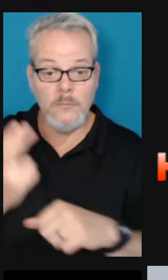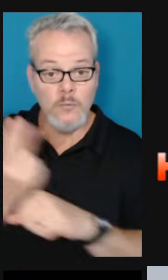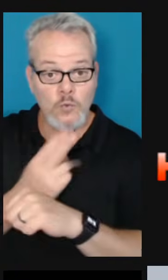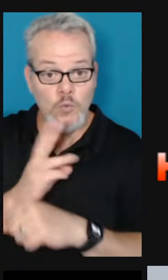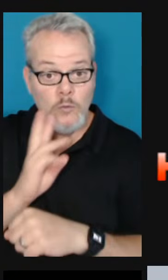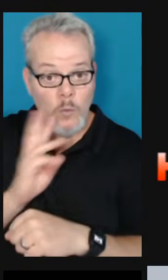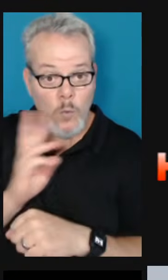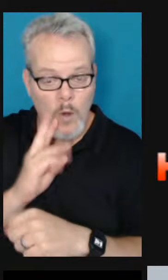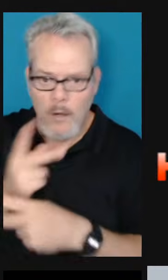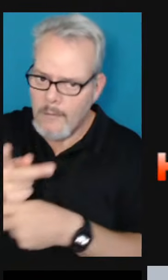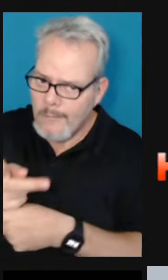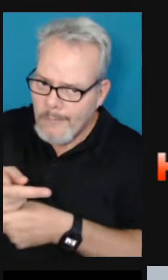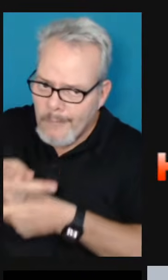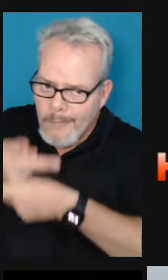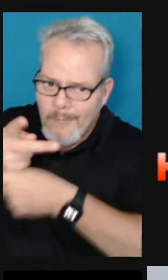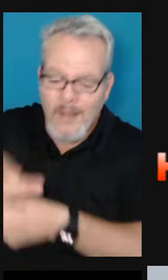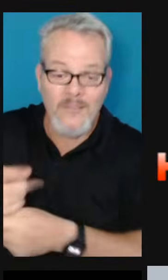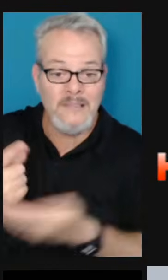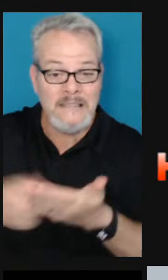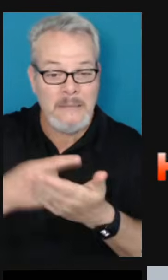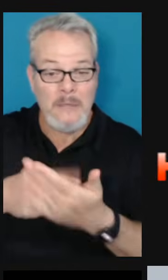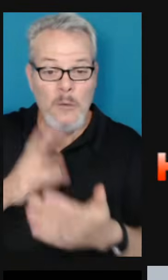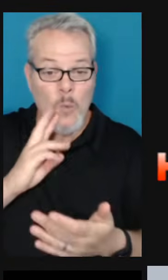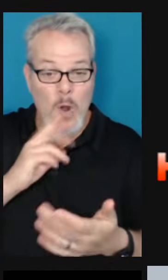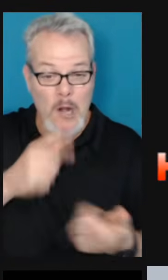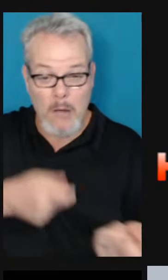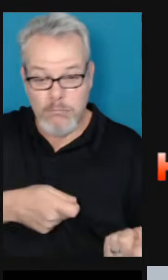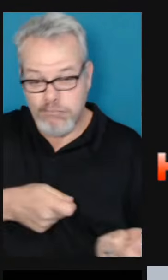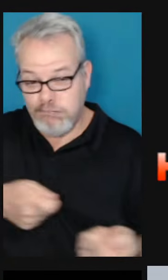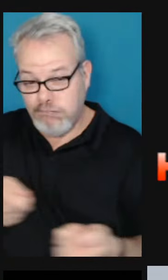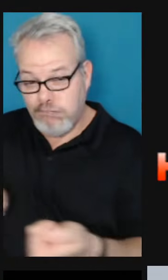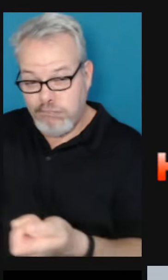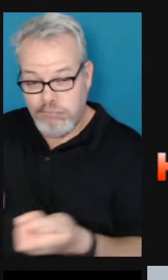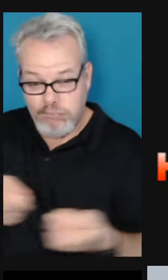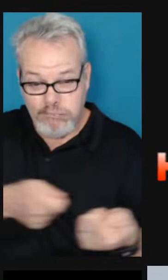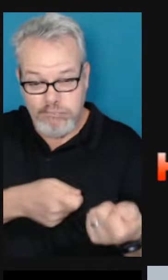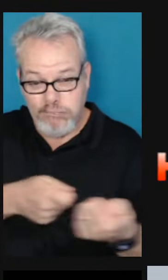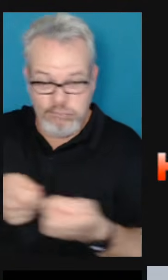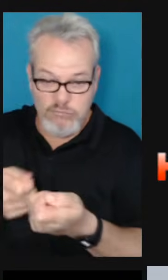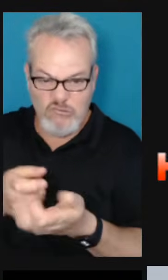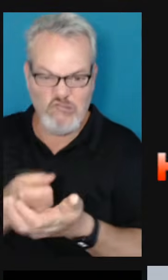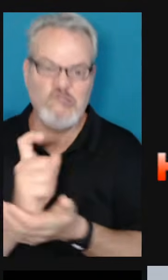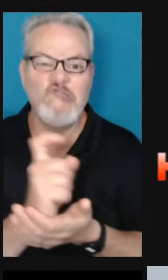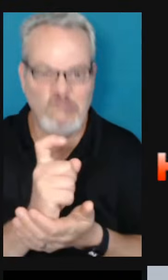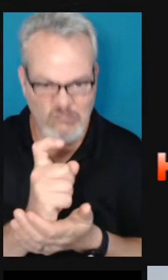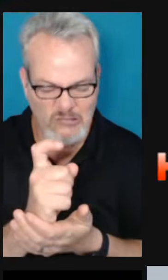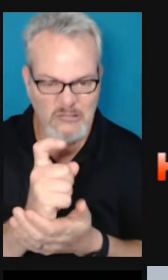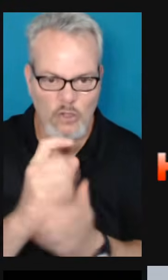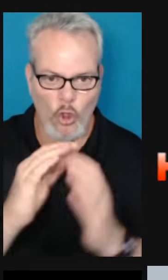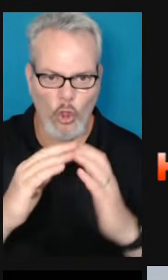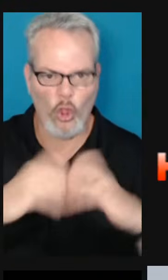careful because the full force of water from fire hoses can easily break lap shingles or tear lap roofing material.